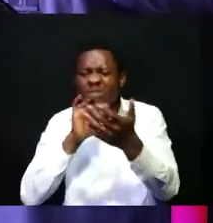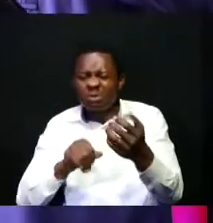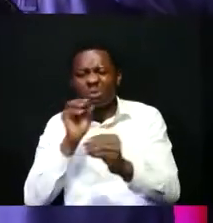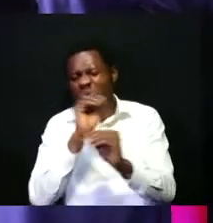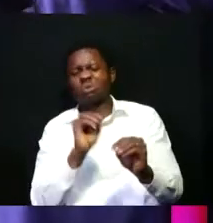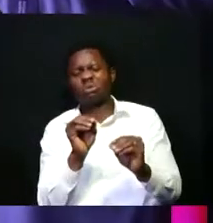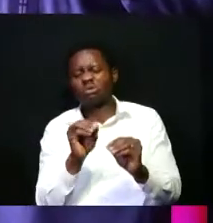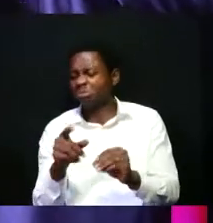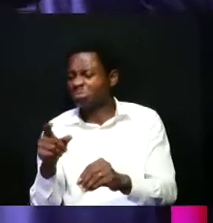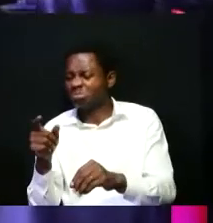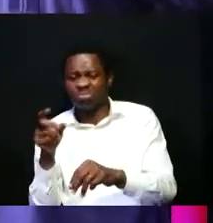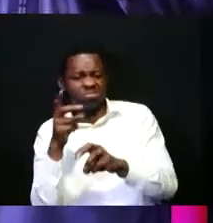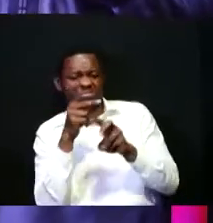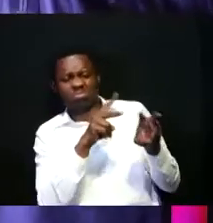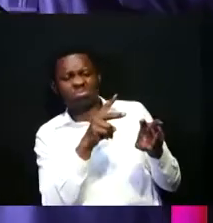Yes.